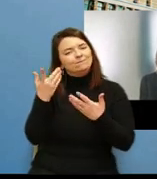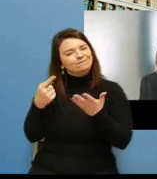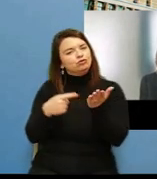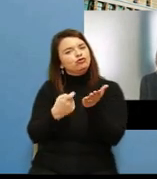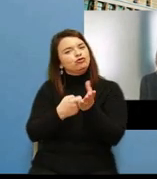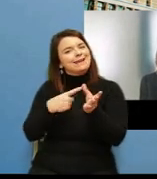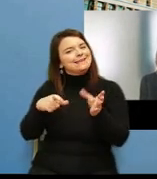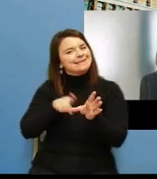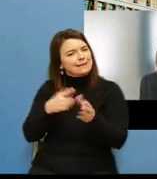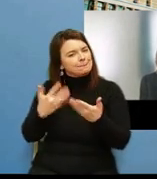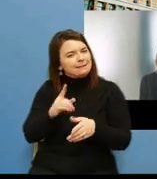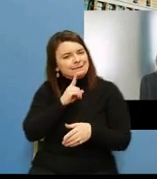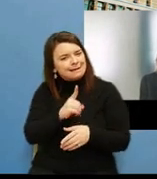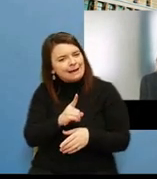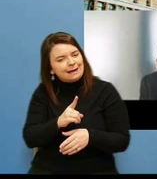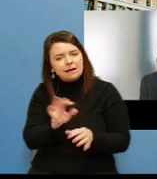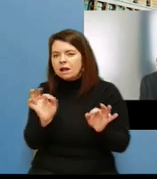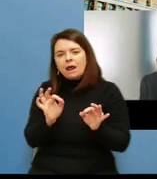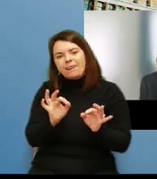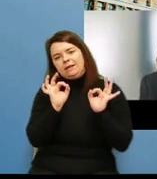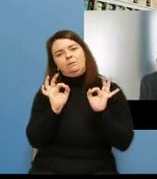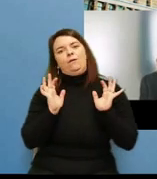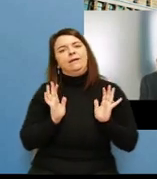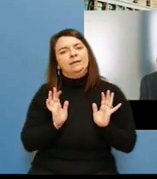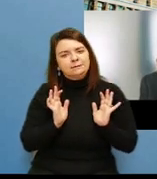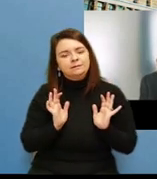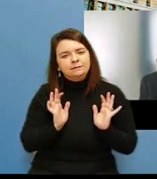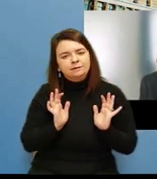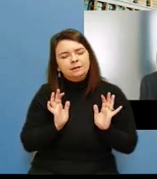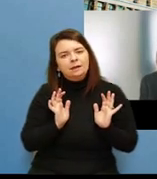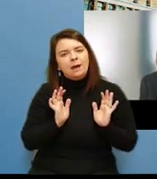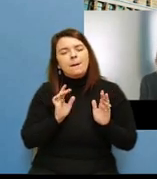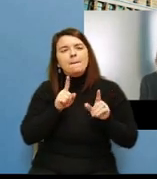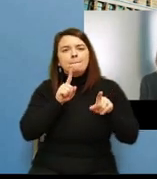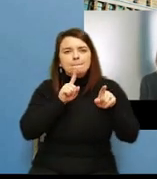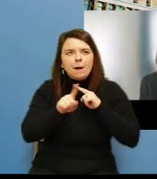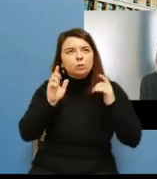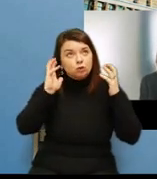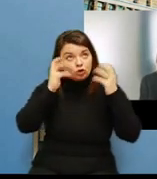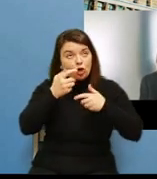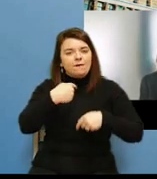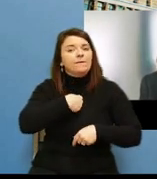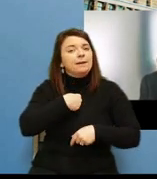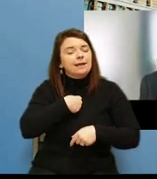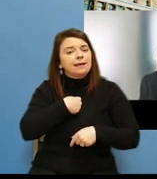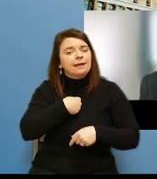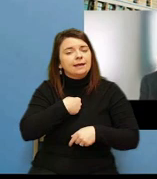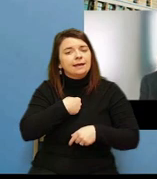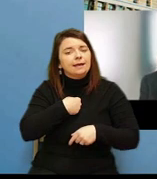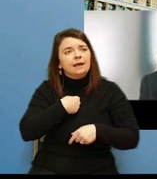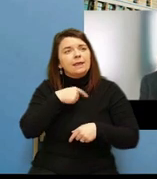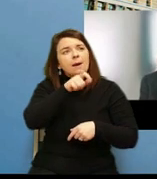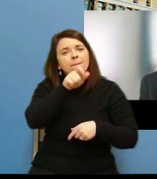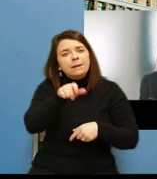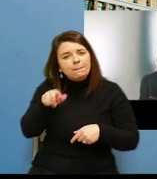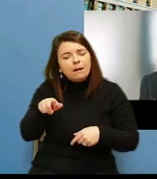quite happy. But as Tracy has pointed out, nothing is perfect here, and perhaps the